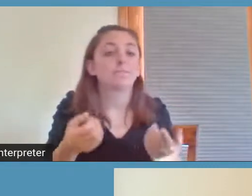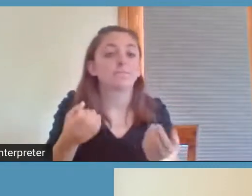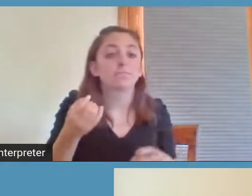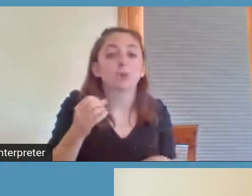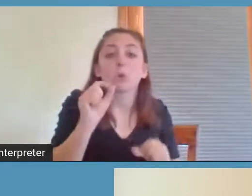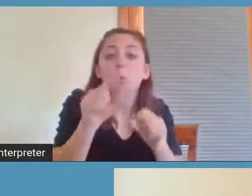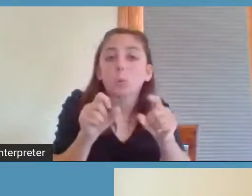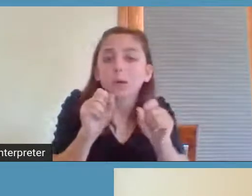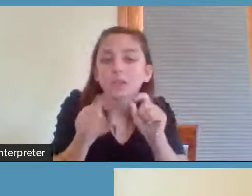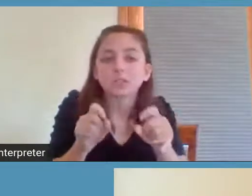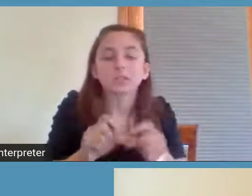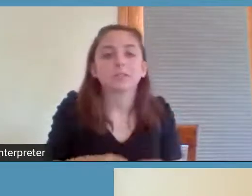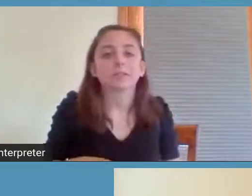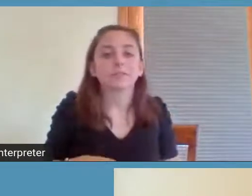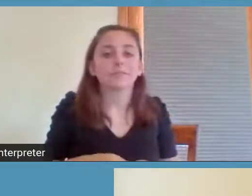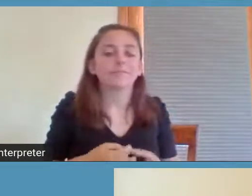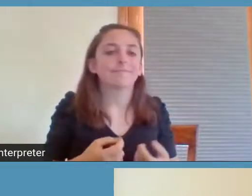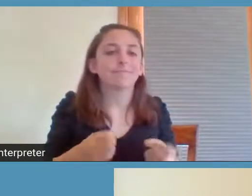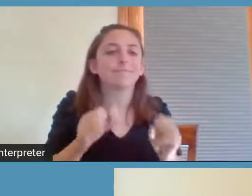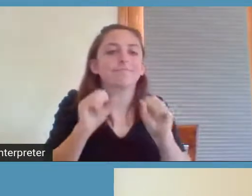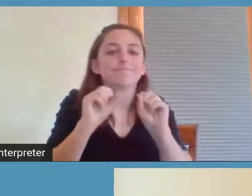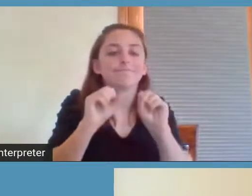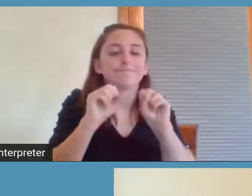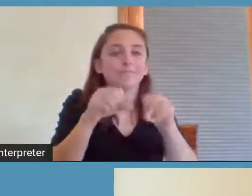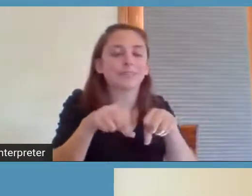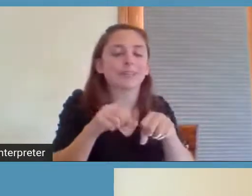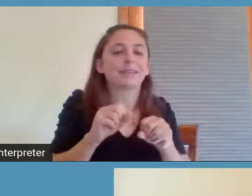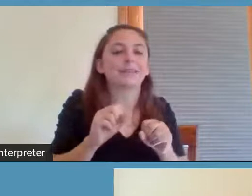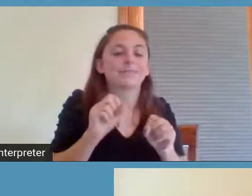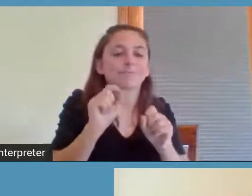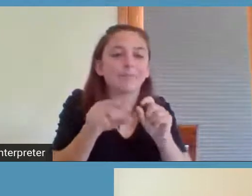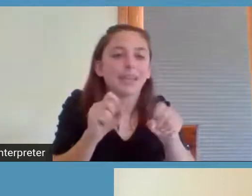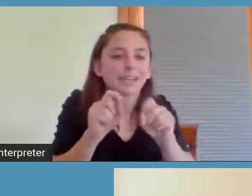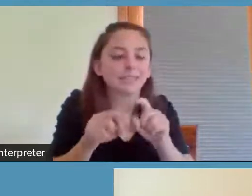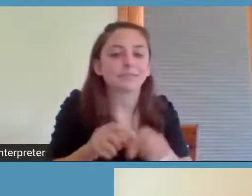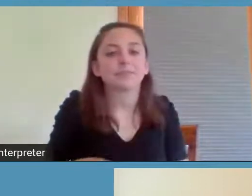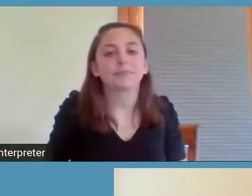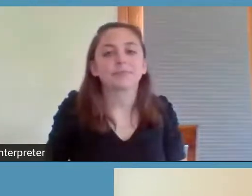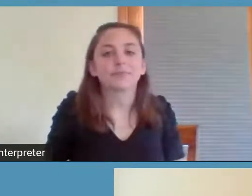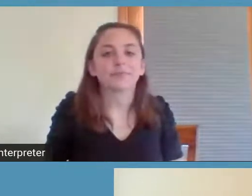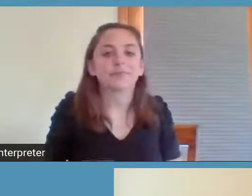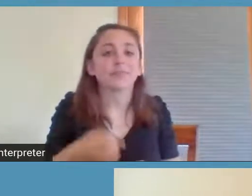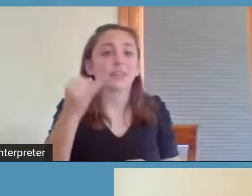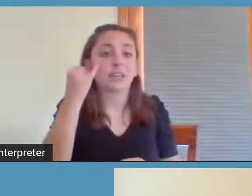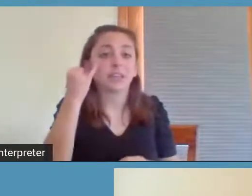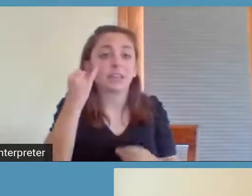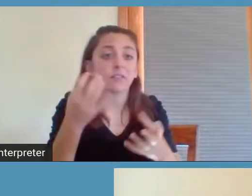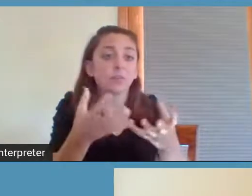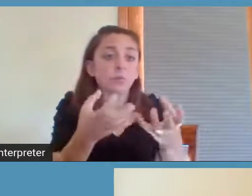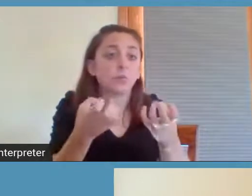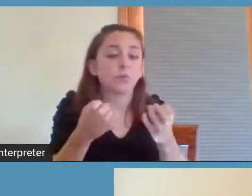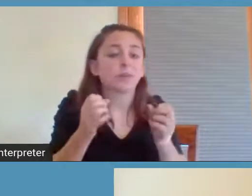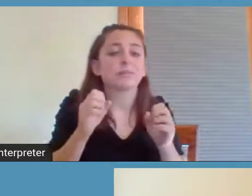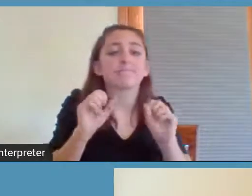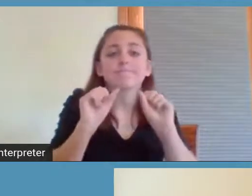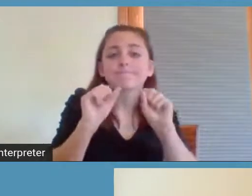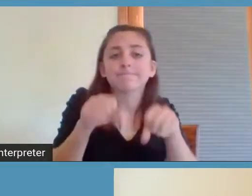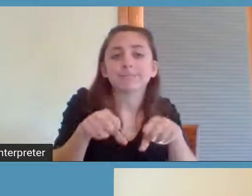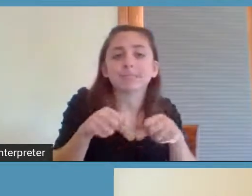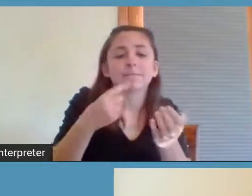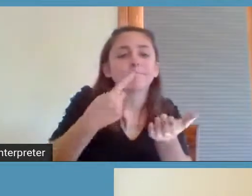sure we'll forward them along to you as well, but do take a look at that. And if you want, you can engage everyone there as well.